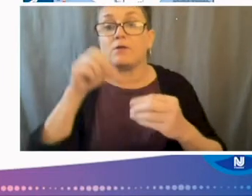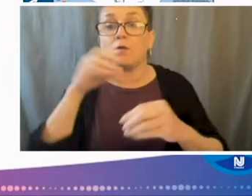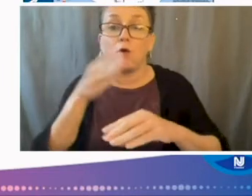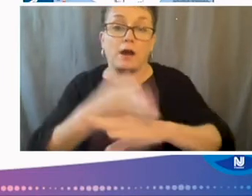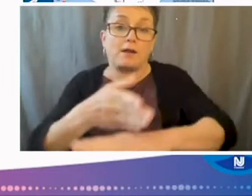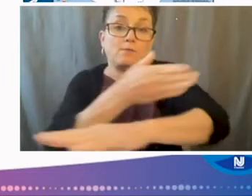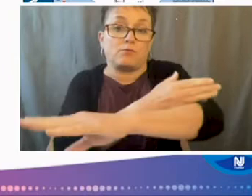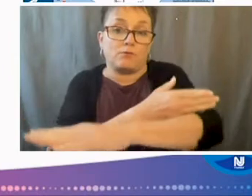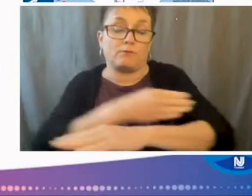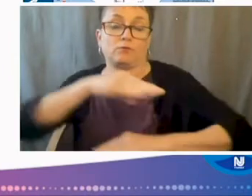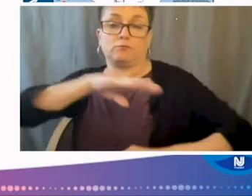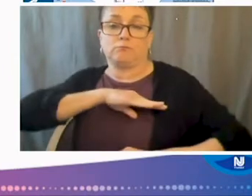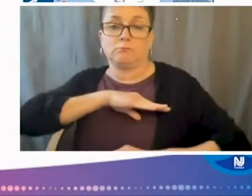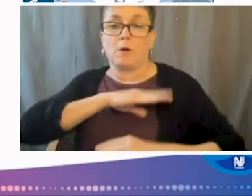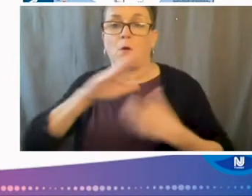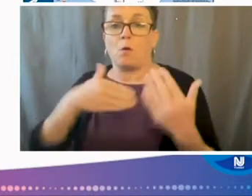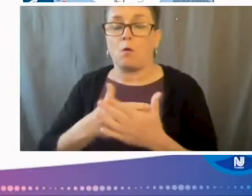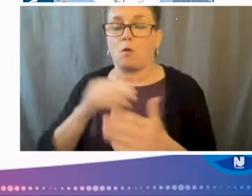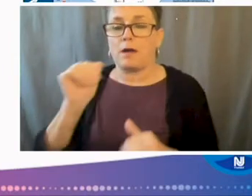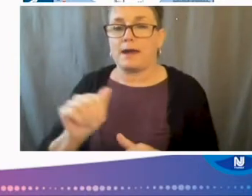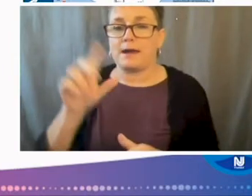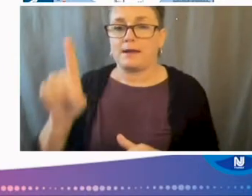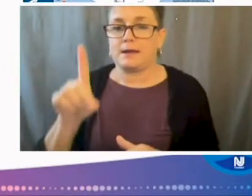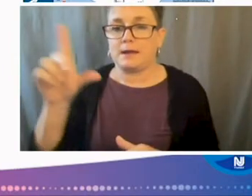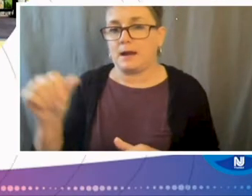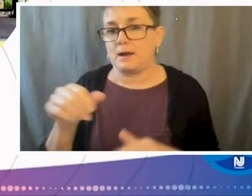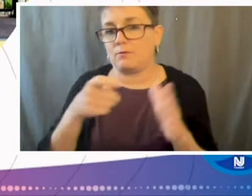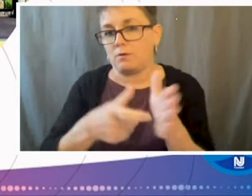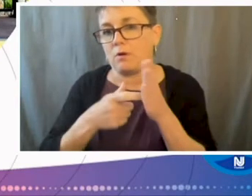the last probably about 20 years.